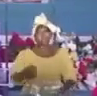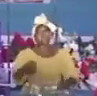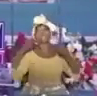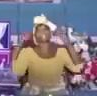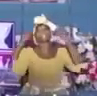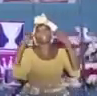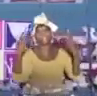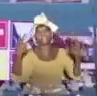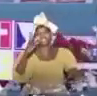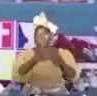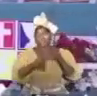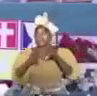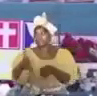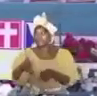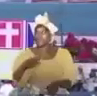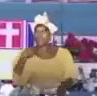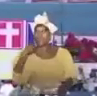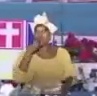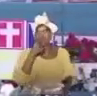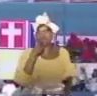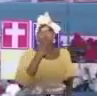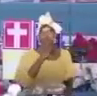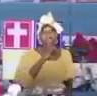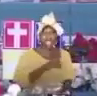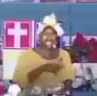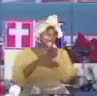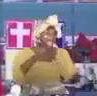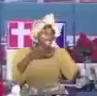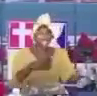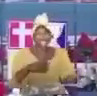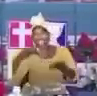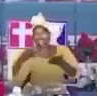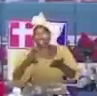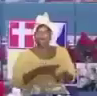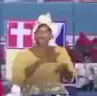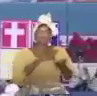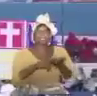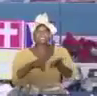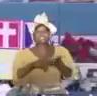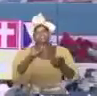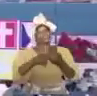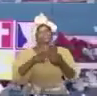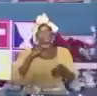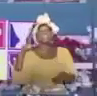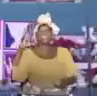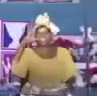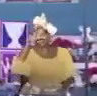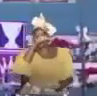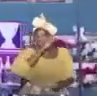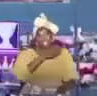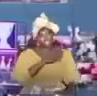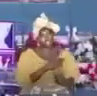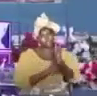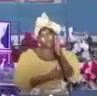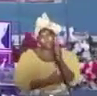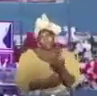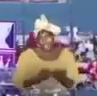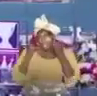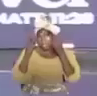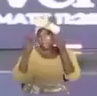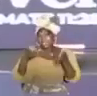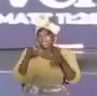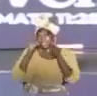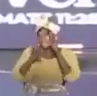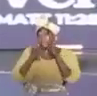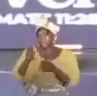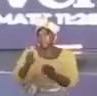called Athens who were doing obeisance to an unknown God. There are many people giving to